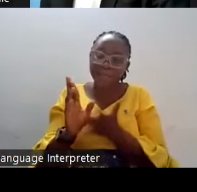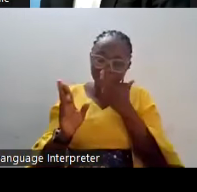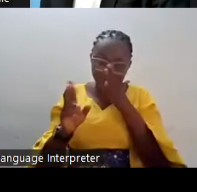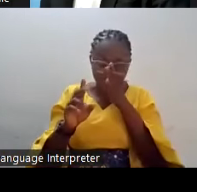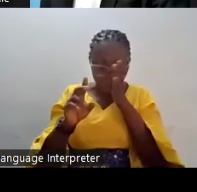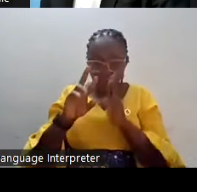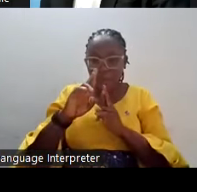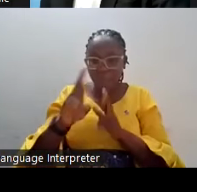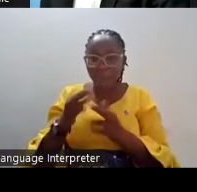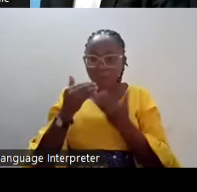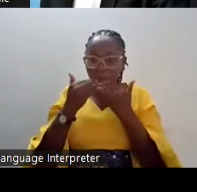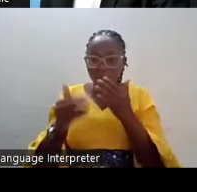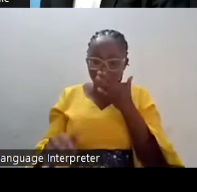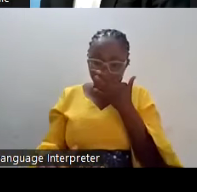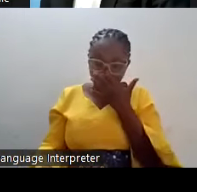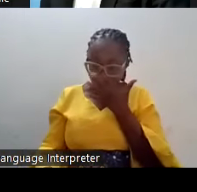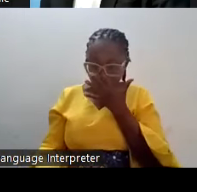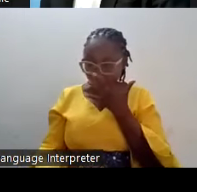Mhm.